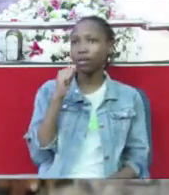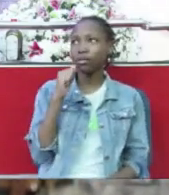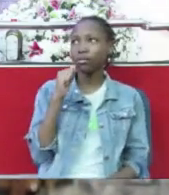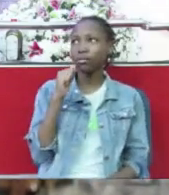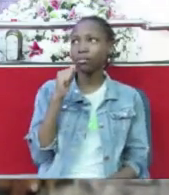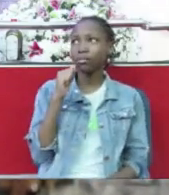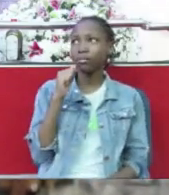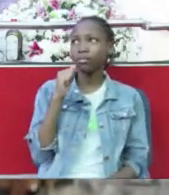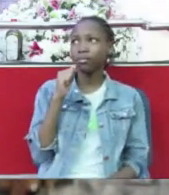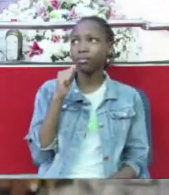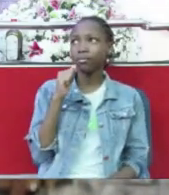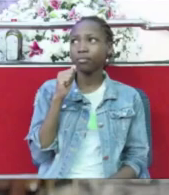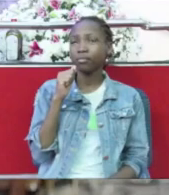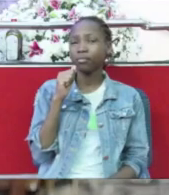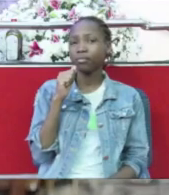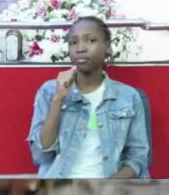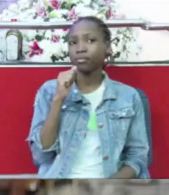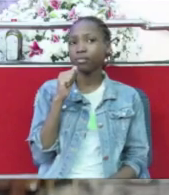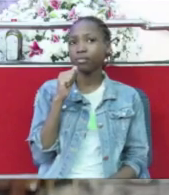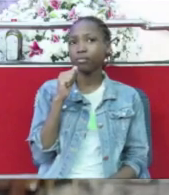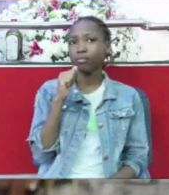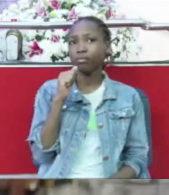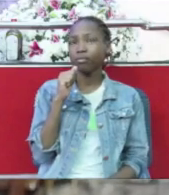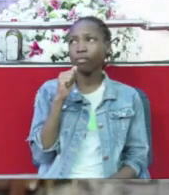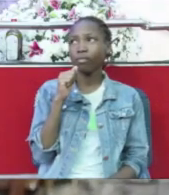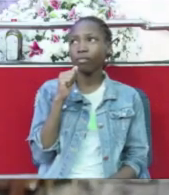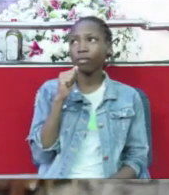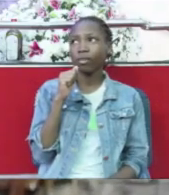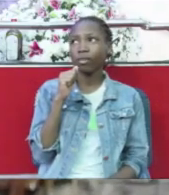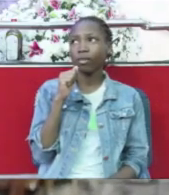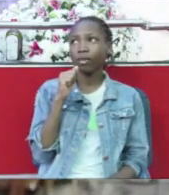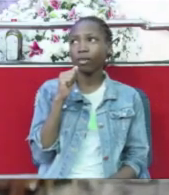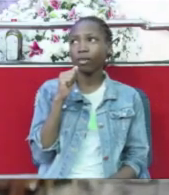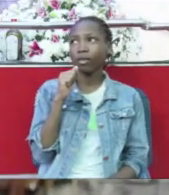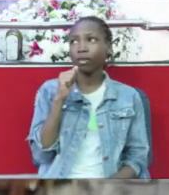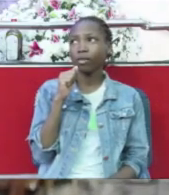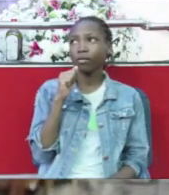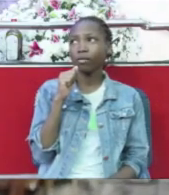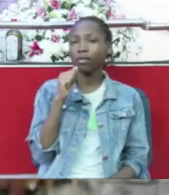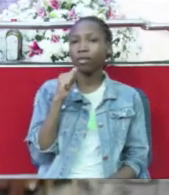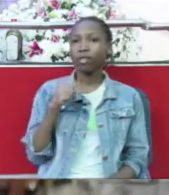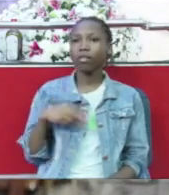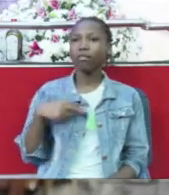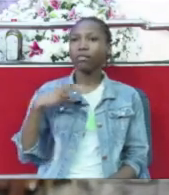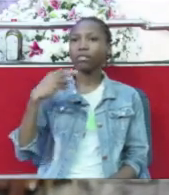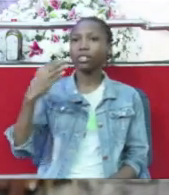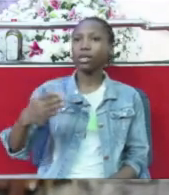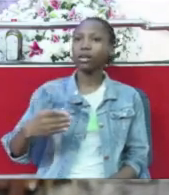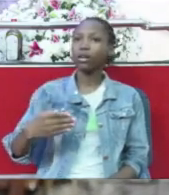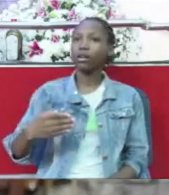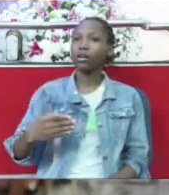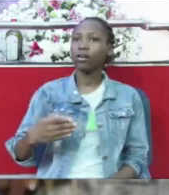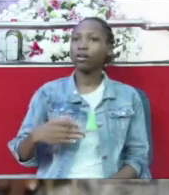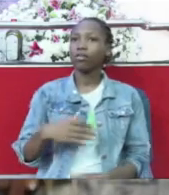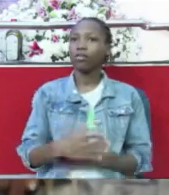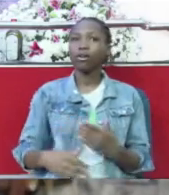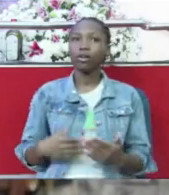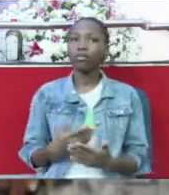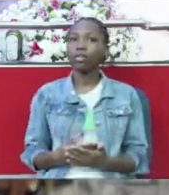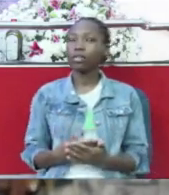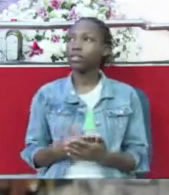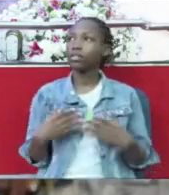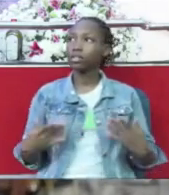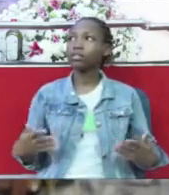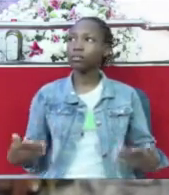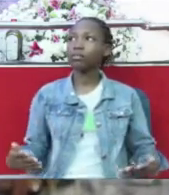Afrika. Can I then propose to you that the future of a lot of things, ya kwamba hatima ya mambo mengi, by God's